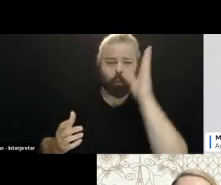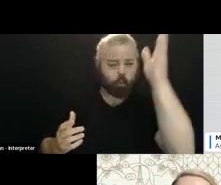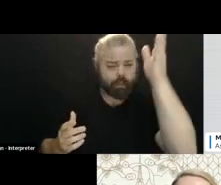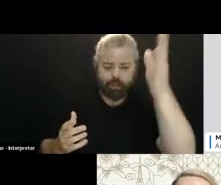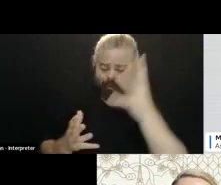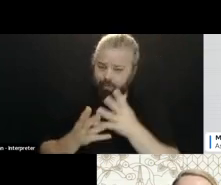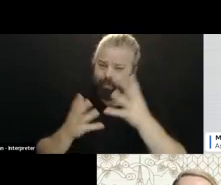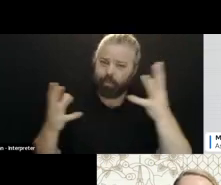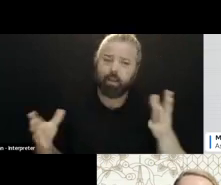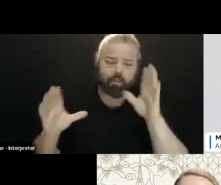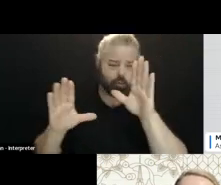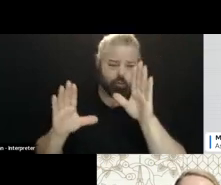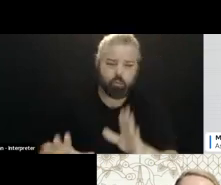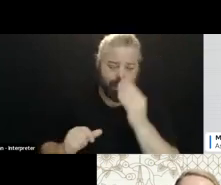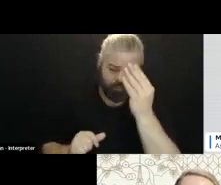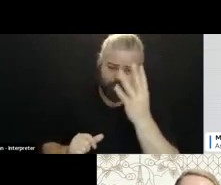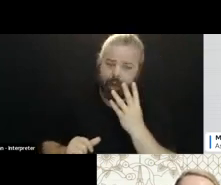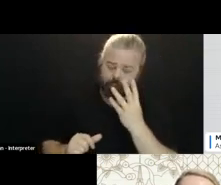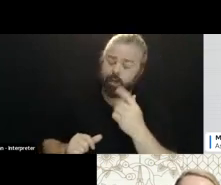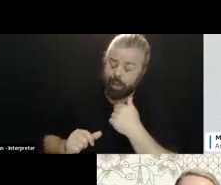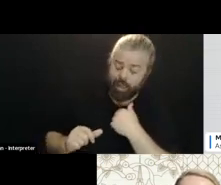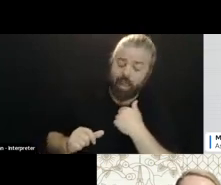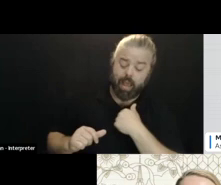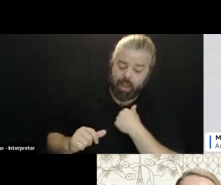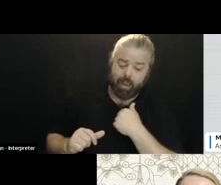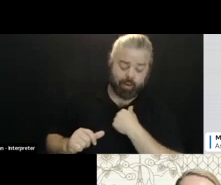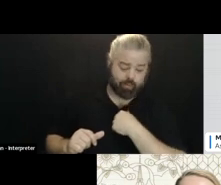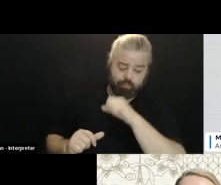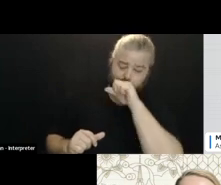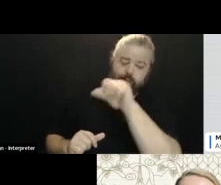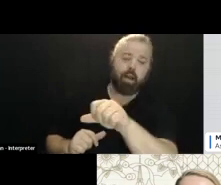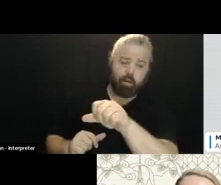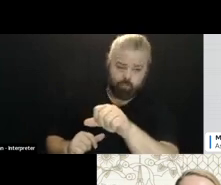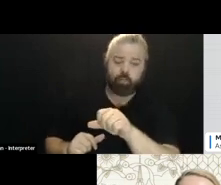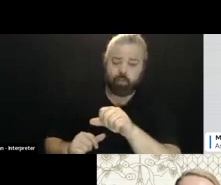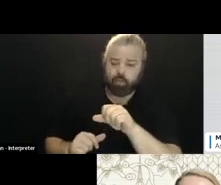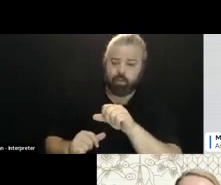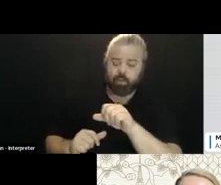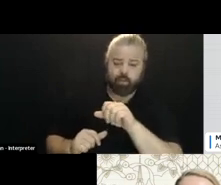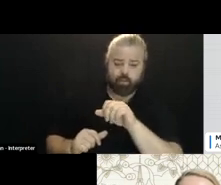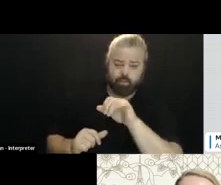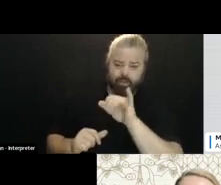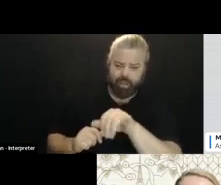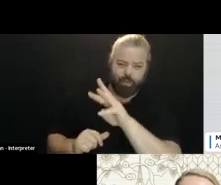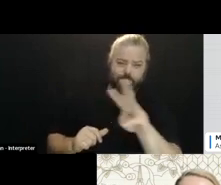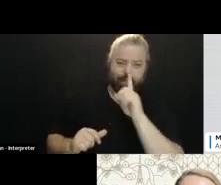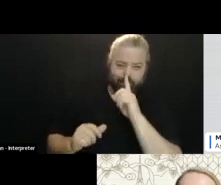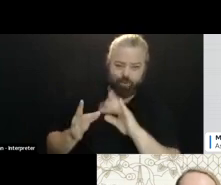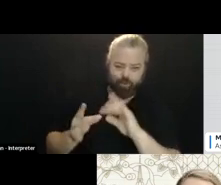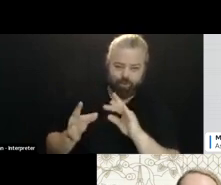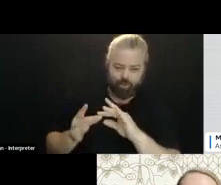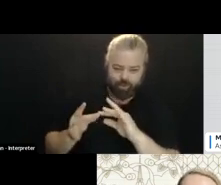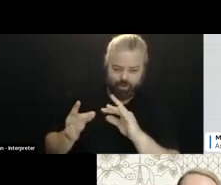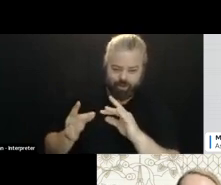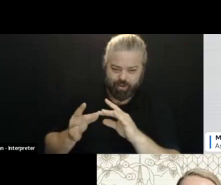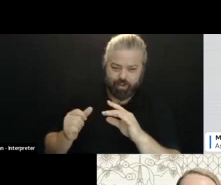great information. I especially love the website that you mentioned, the Toptal. Did